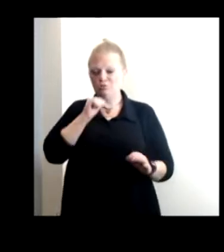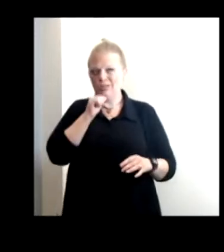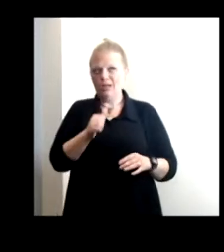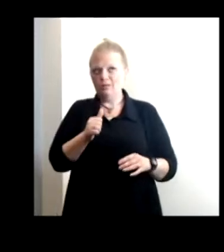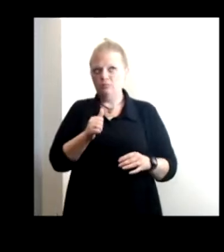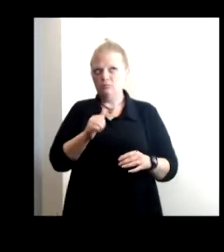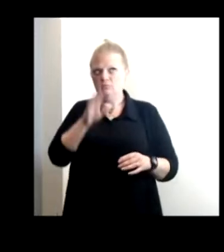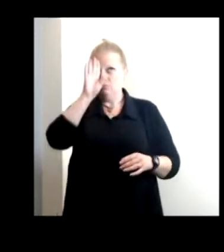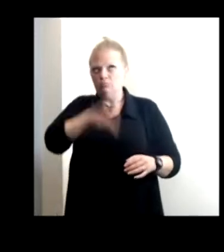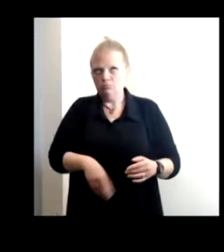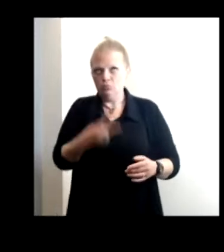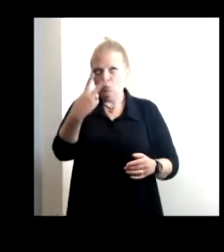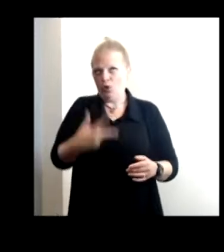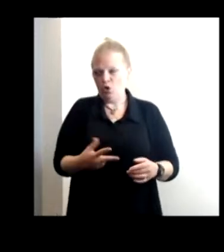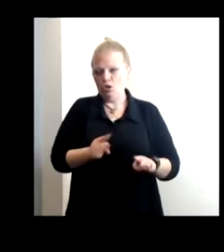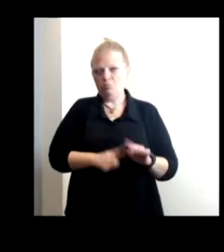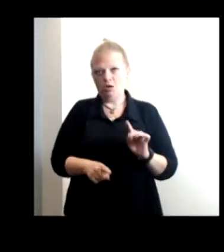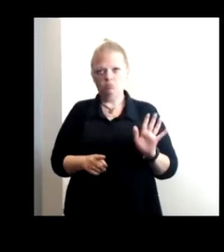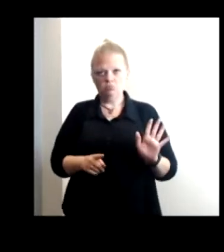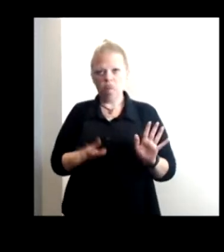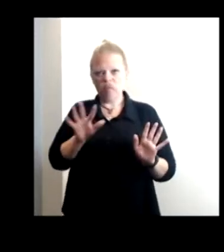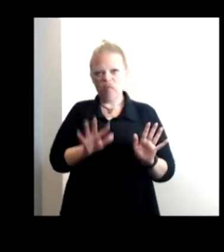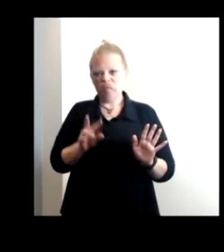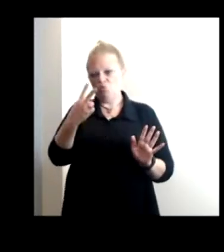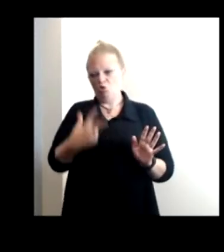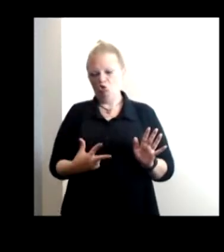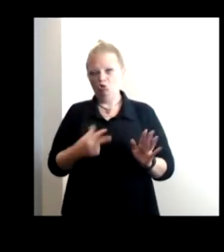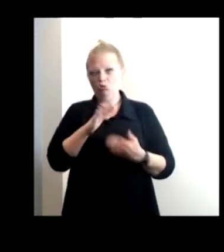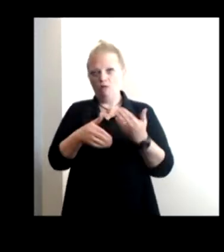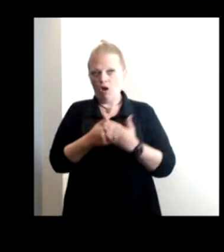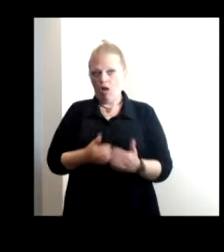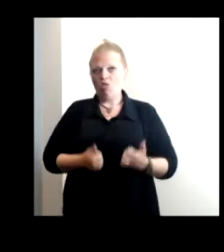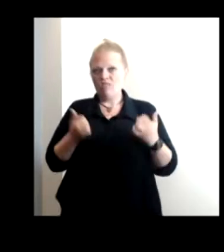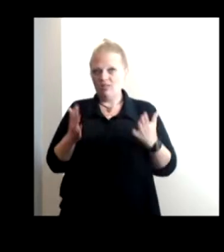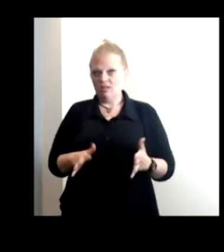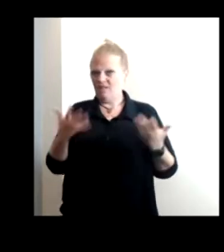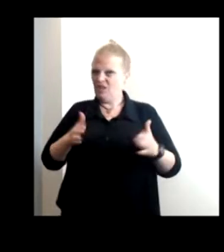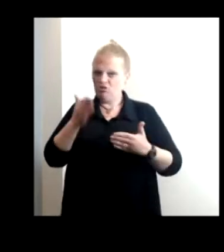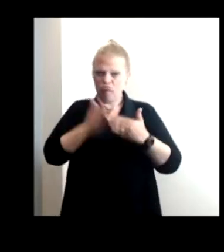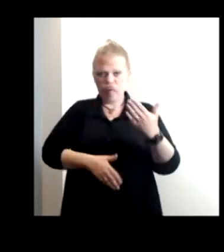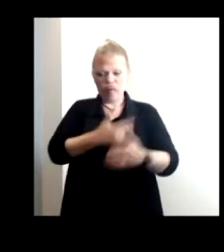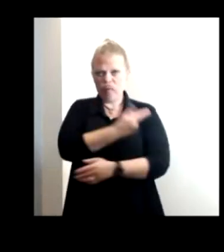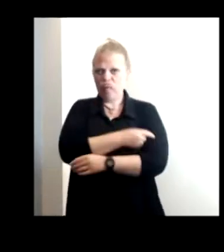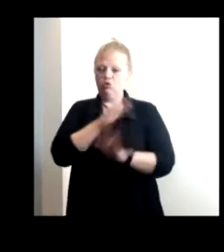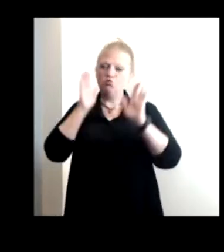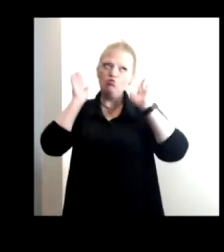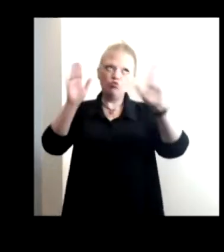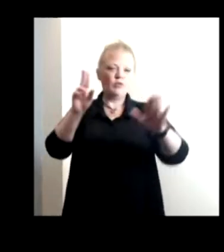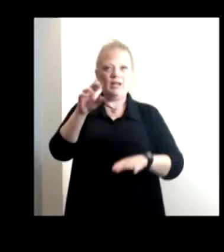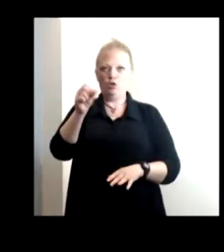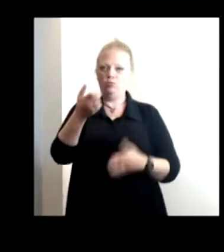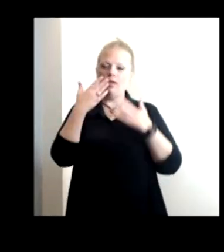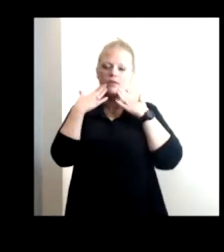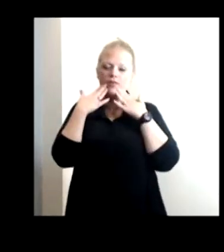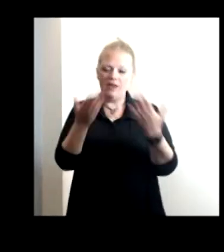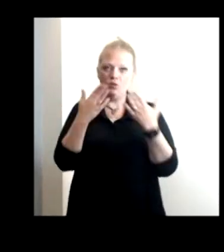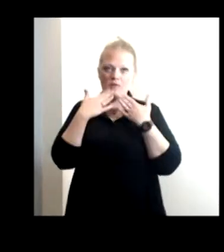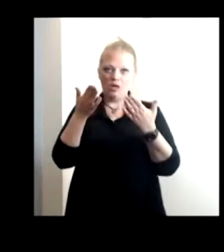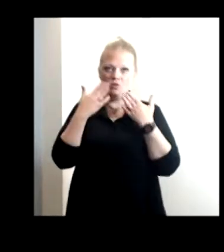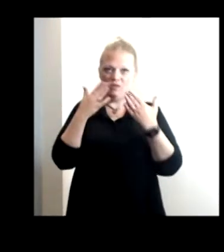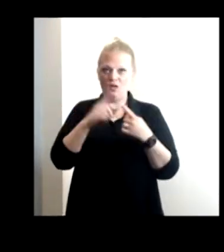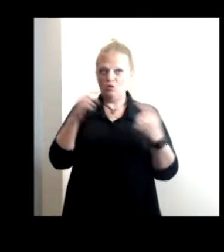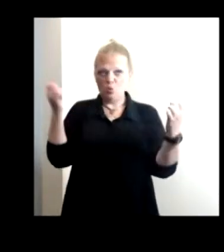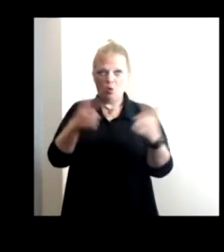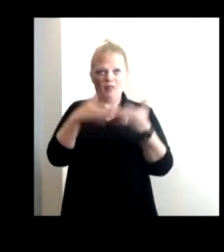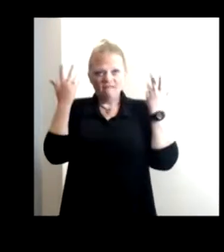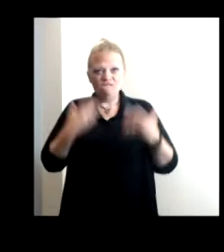done, but about 2/3 of all Erie County residents have completed their vaccine regimen. That's great news. Thank you. Thank you to all